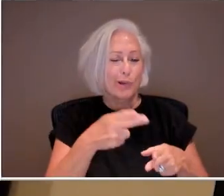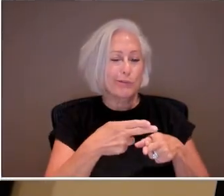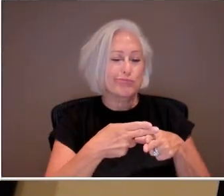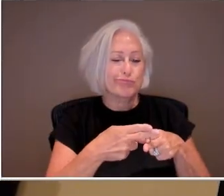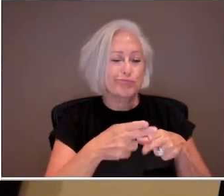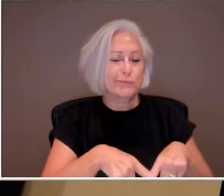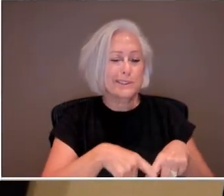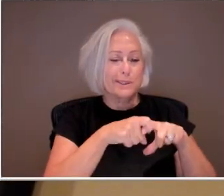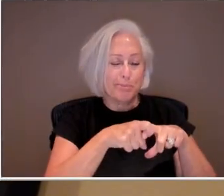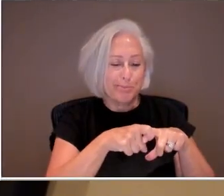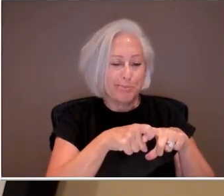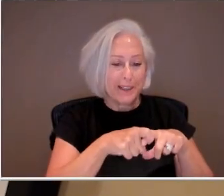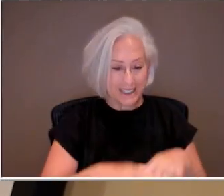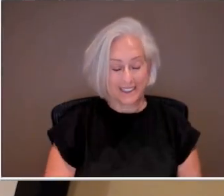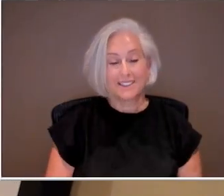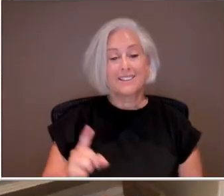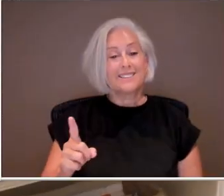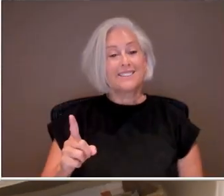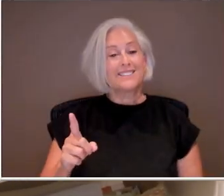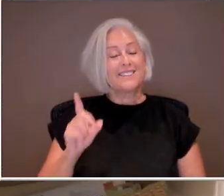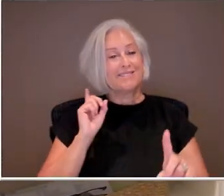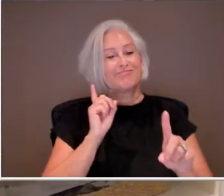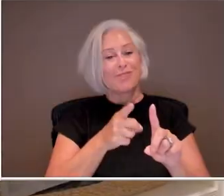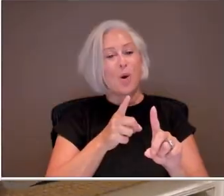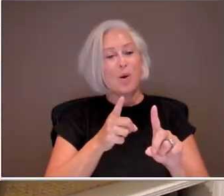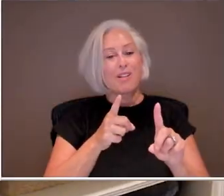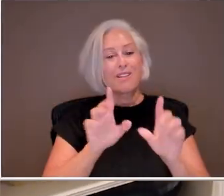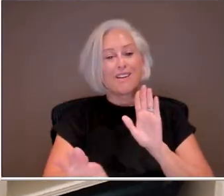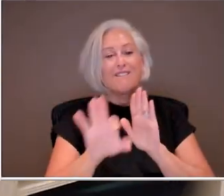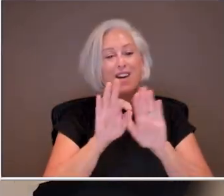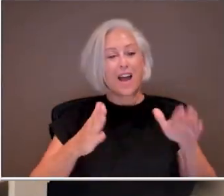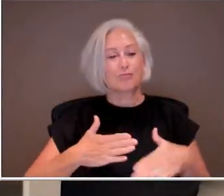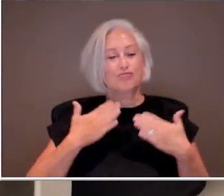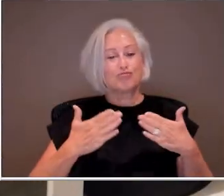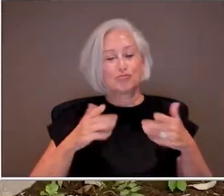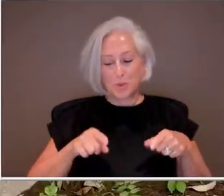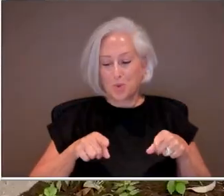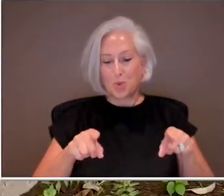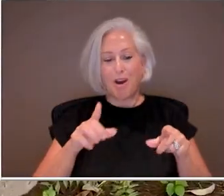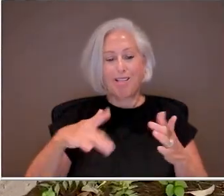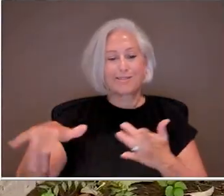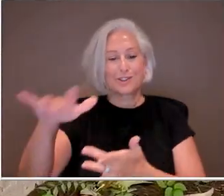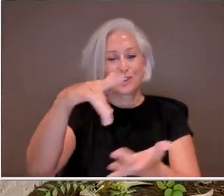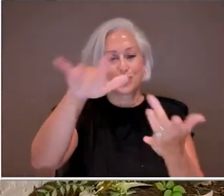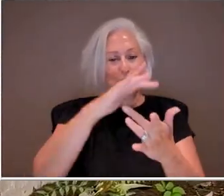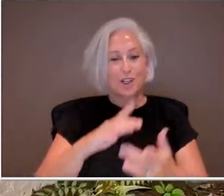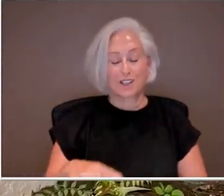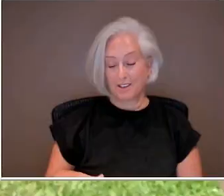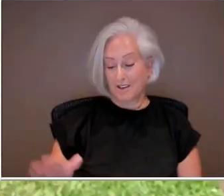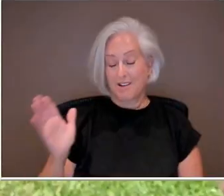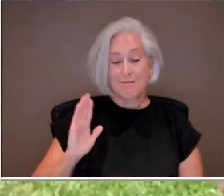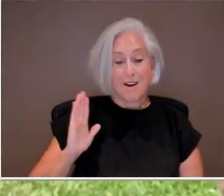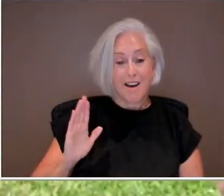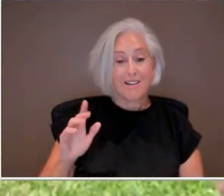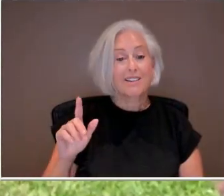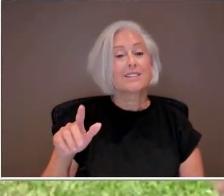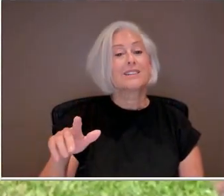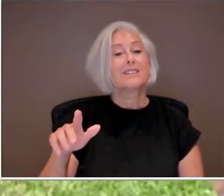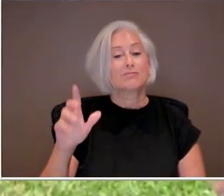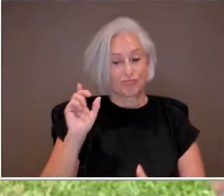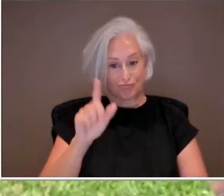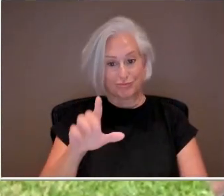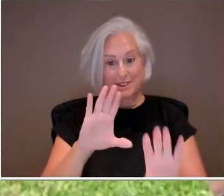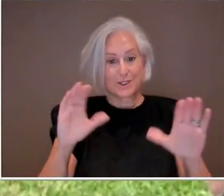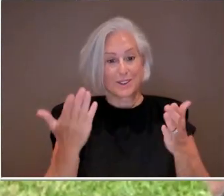I can find joy in the journey. In 2023, 56-year-old Jennifer Heck headed back to class. She'd raised her